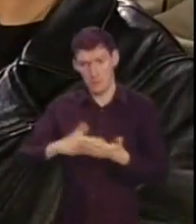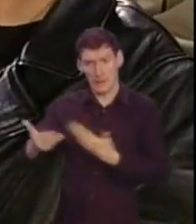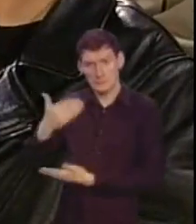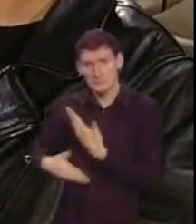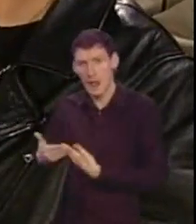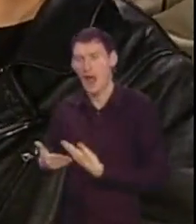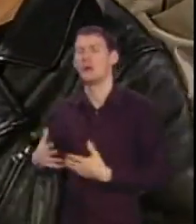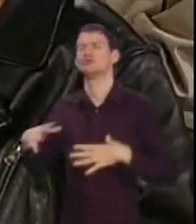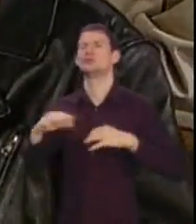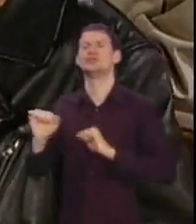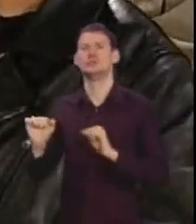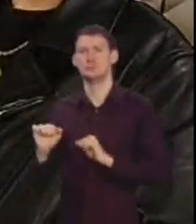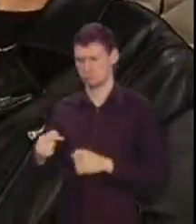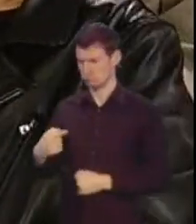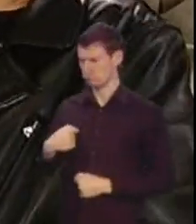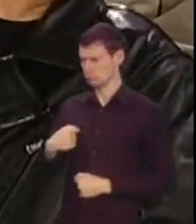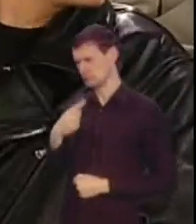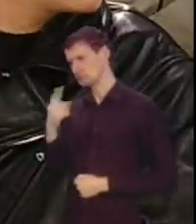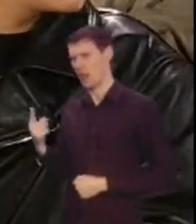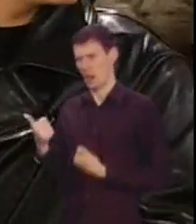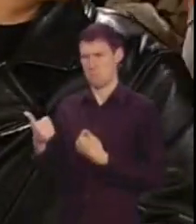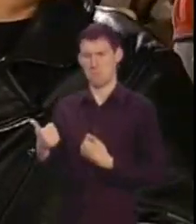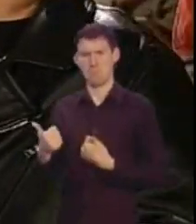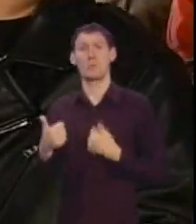really ready. Well, I don't mind. Okay.